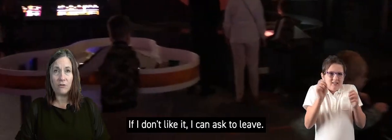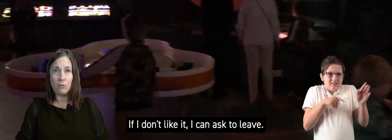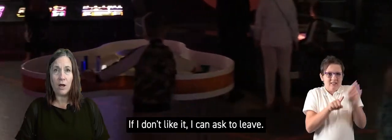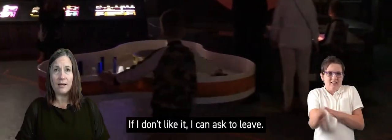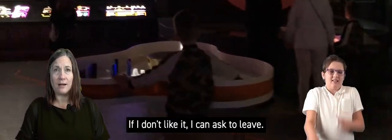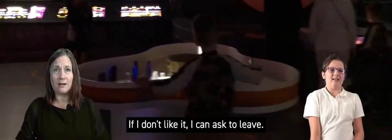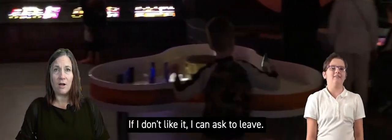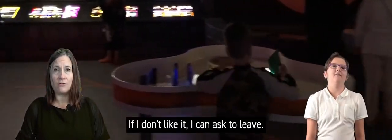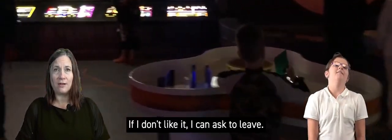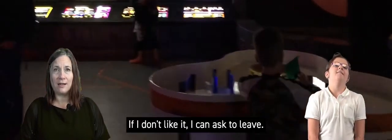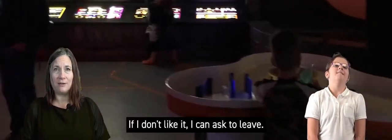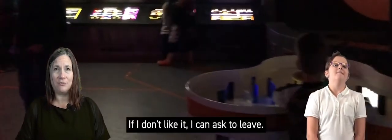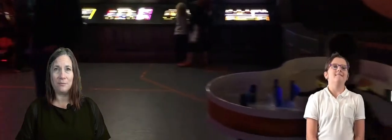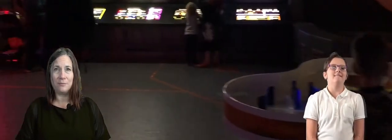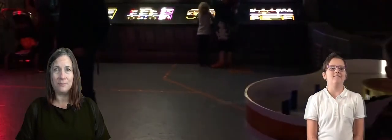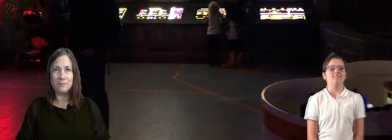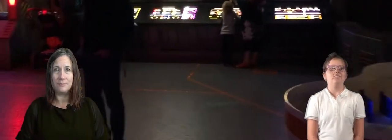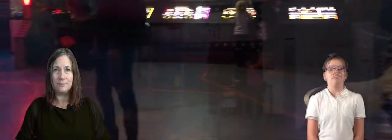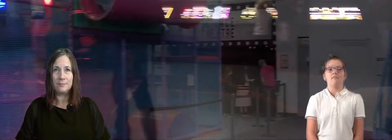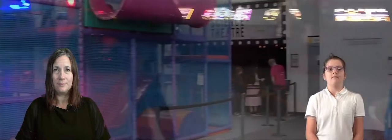If I don't like it I can ask to leave.